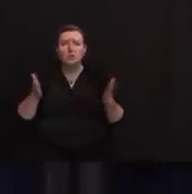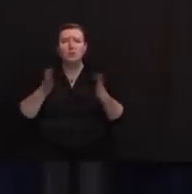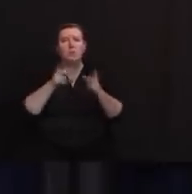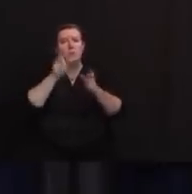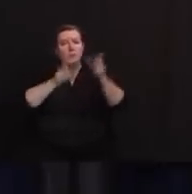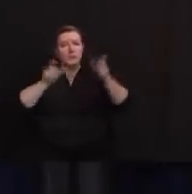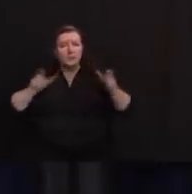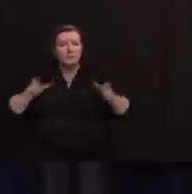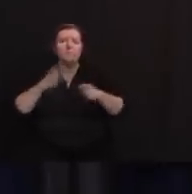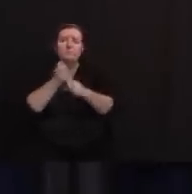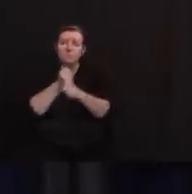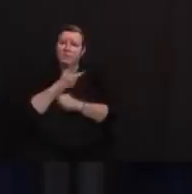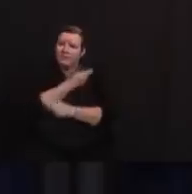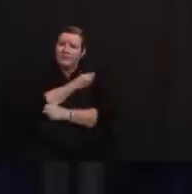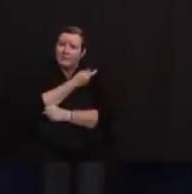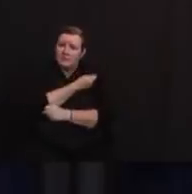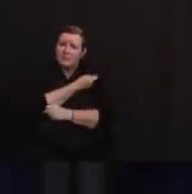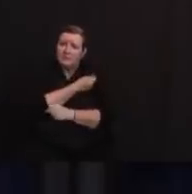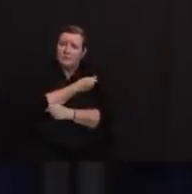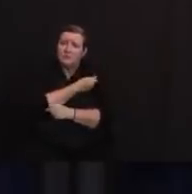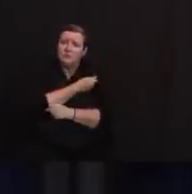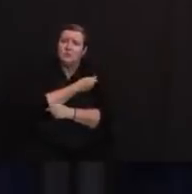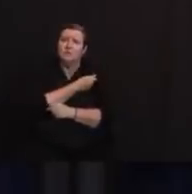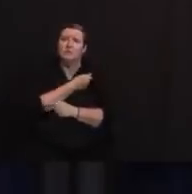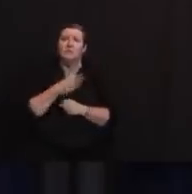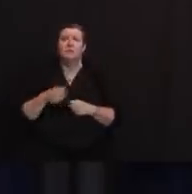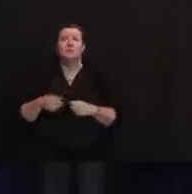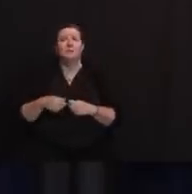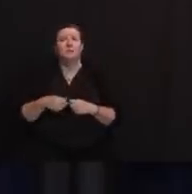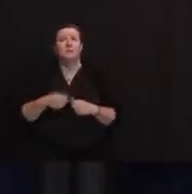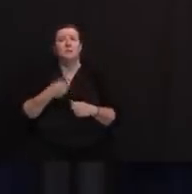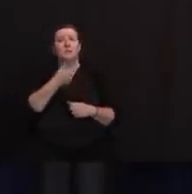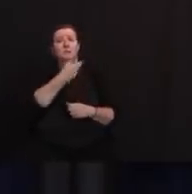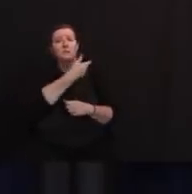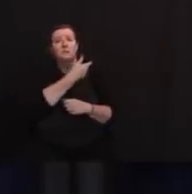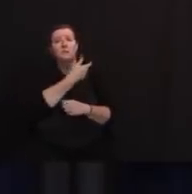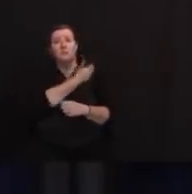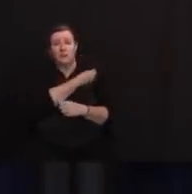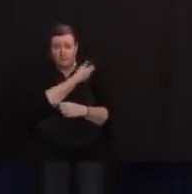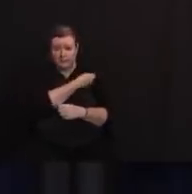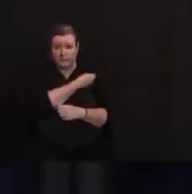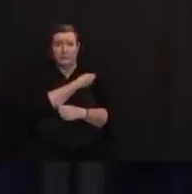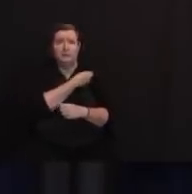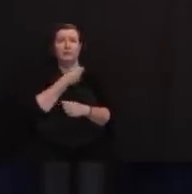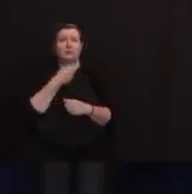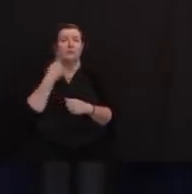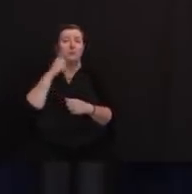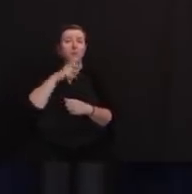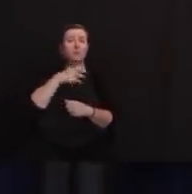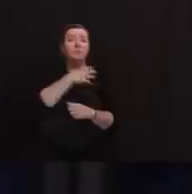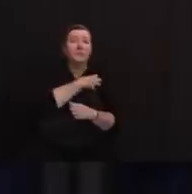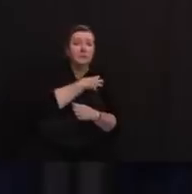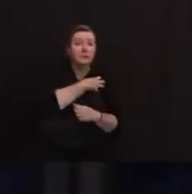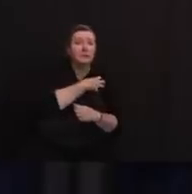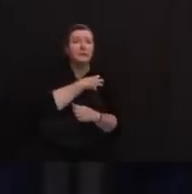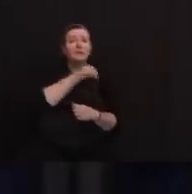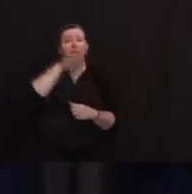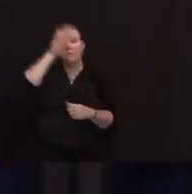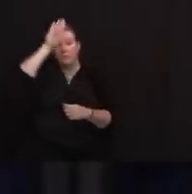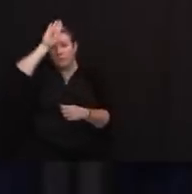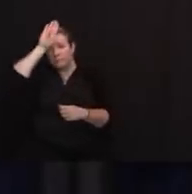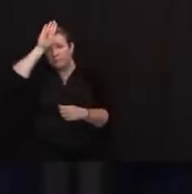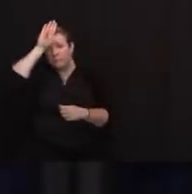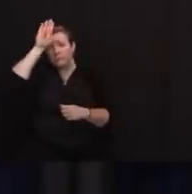vaccinated. Opening vaccination up to sworn law enforcement individuals and fire